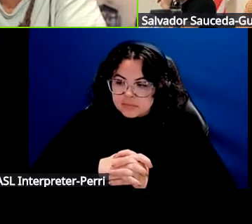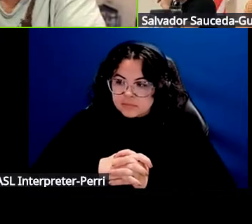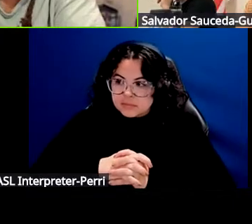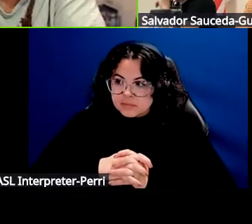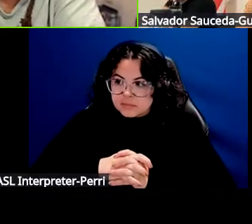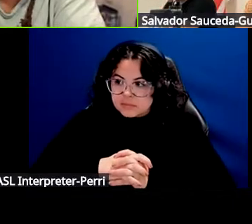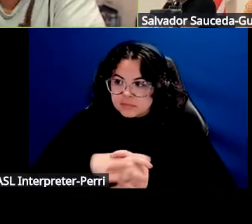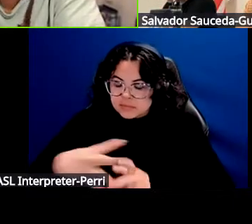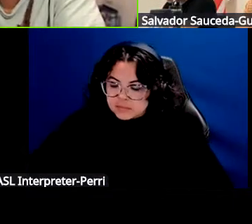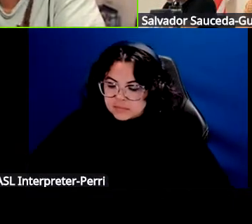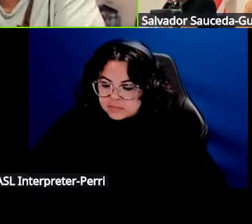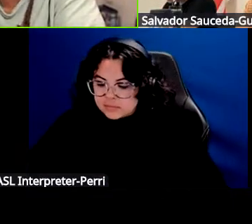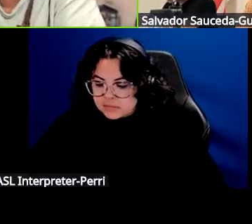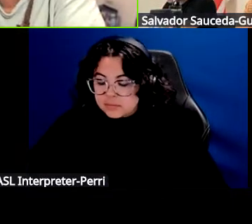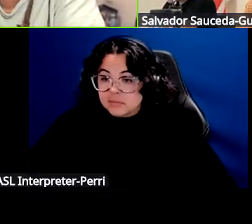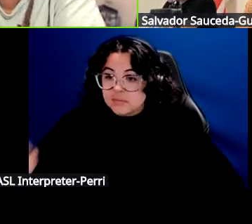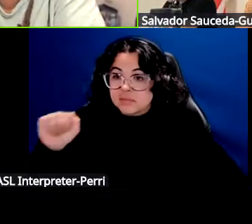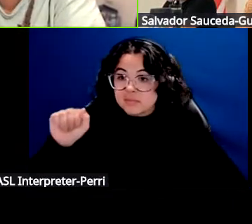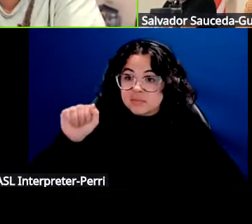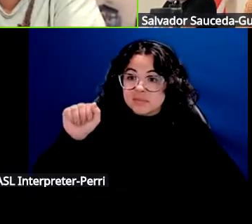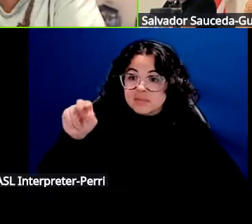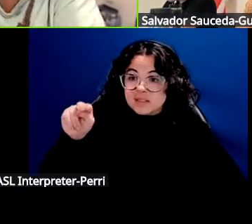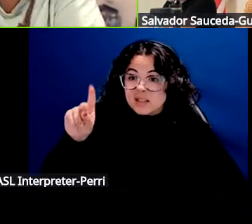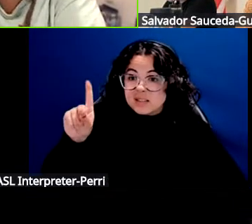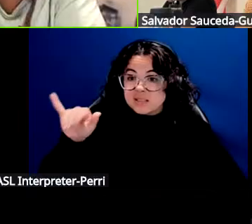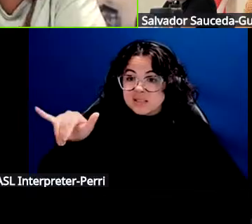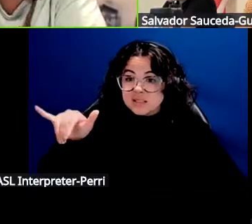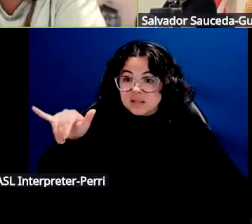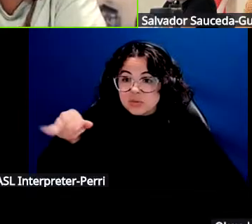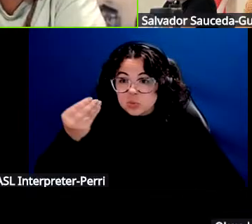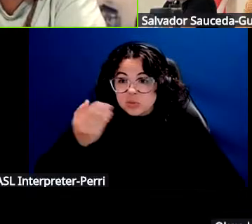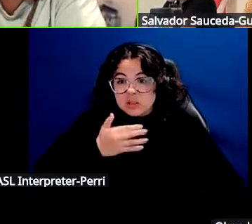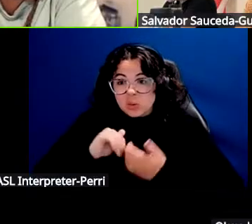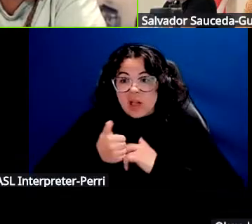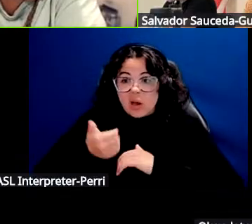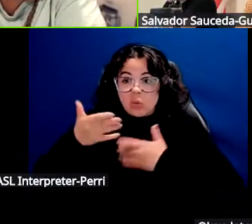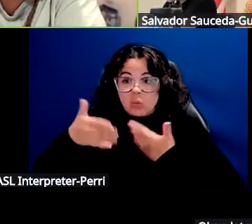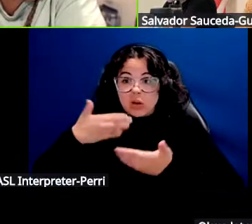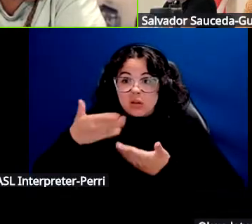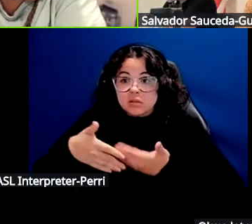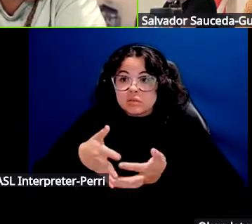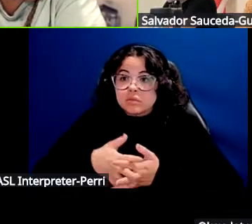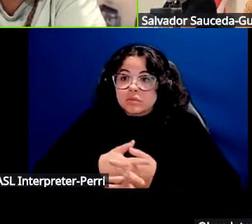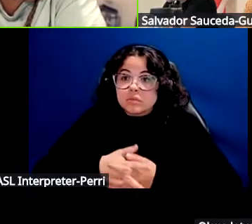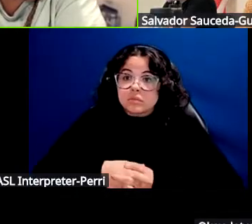Andy, can you let us know how this went?